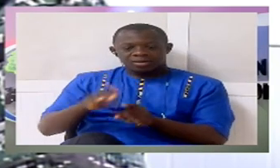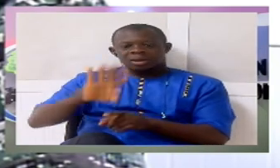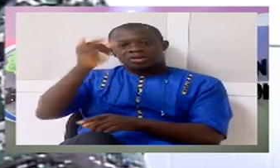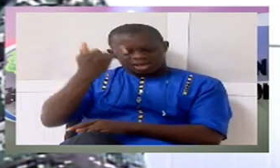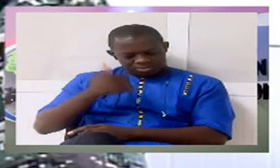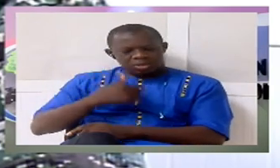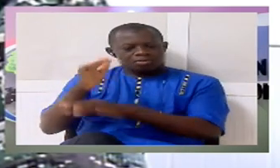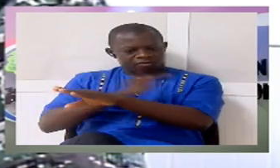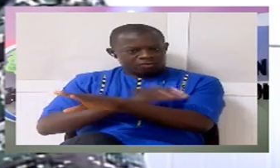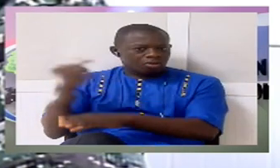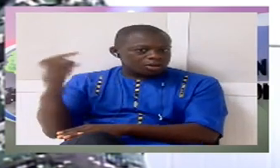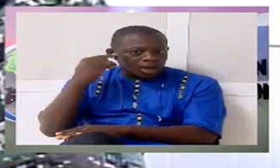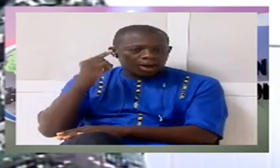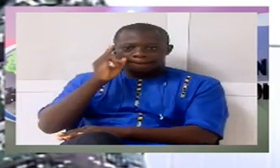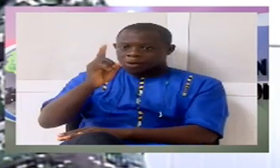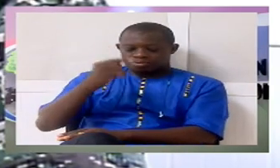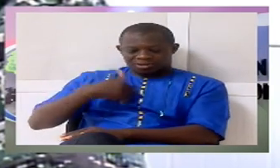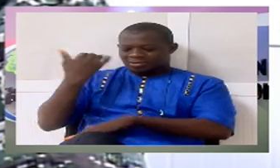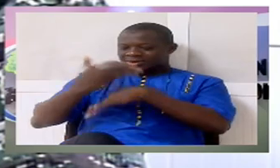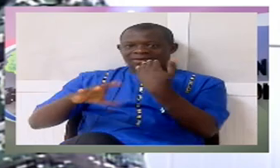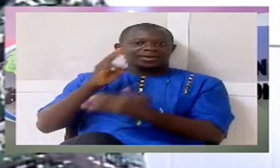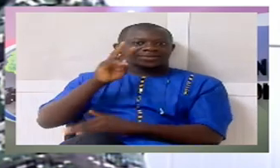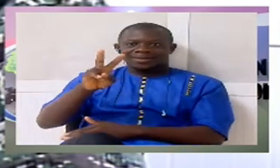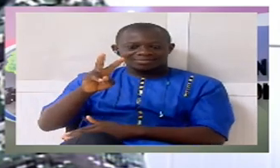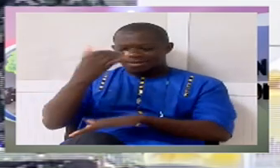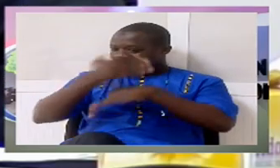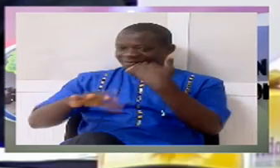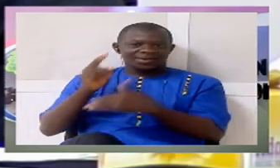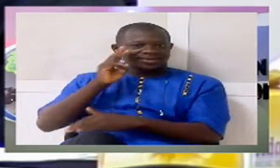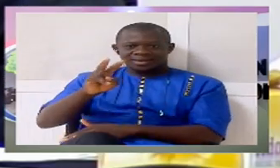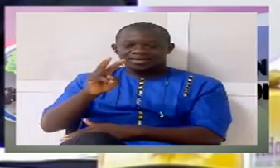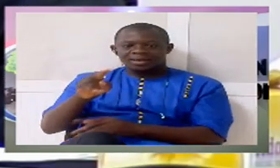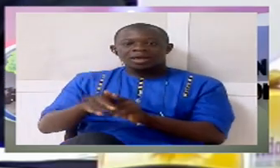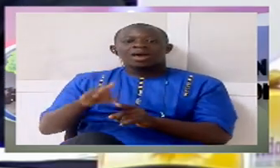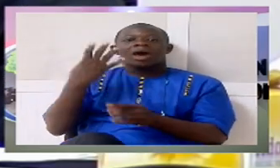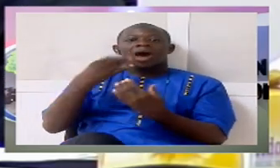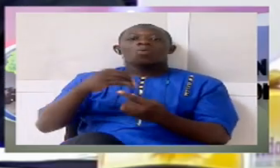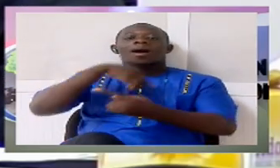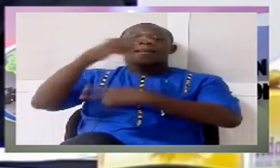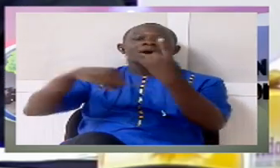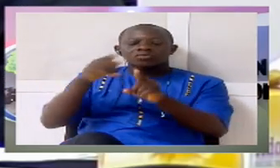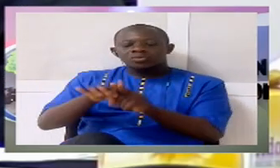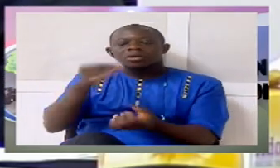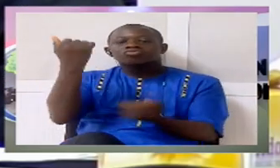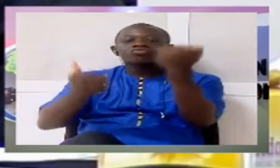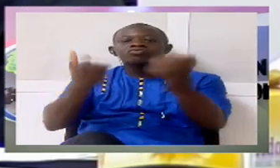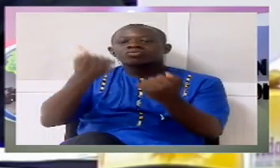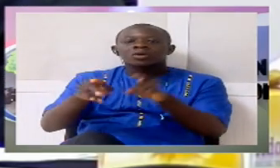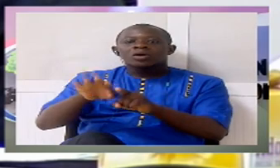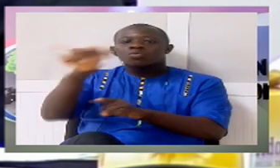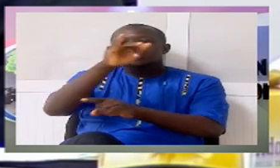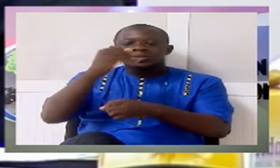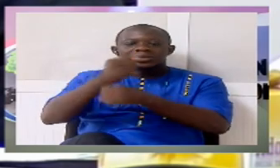used to hear it. I'm almost smoking. But I've never seen it. Smoking. I've never seen it. How about vehicles that obstructed the